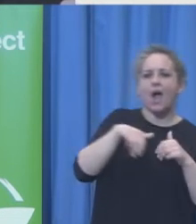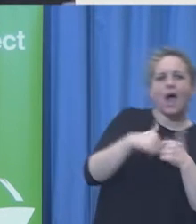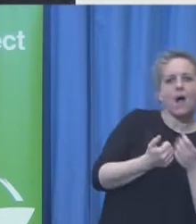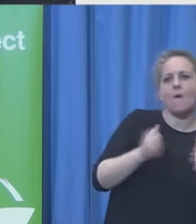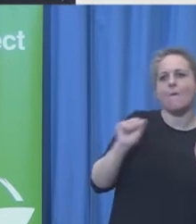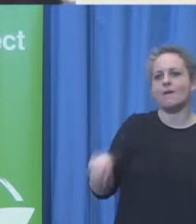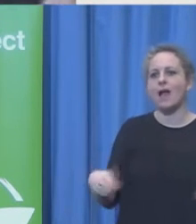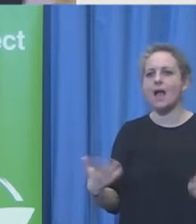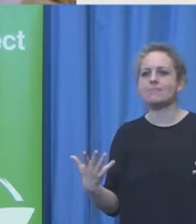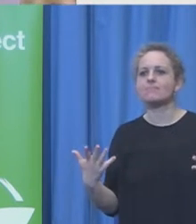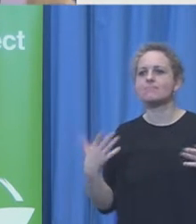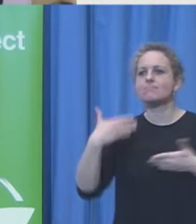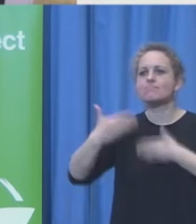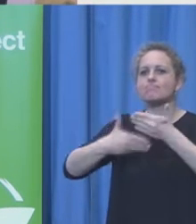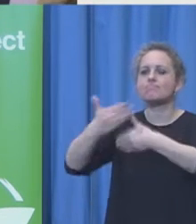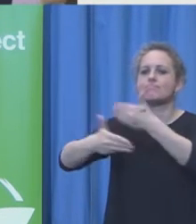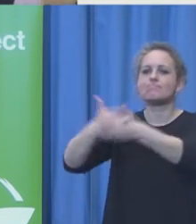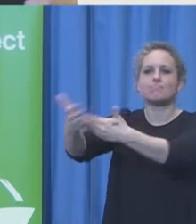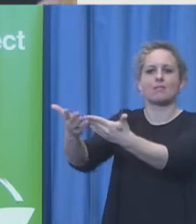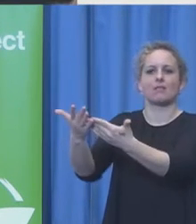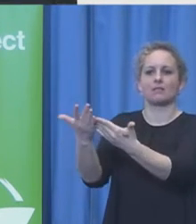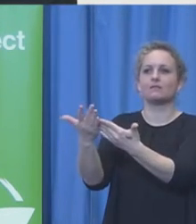Union.